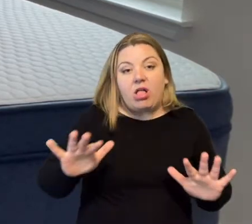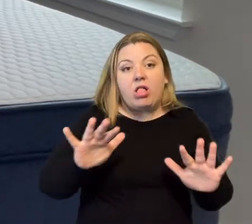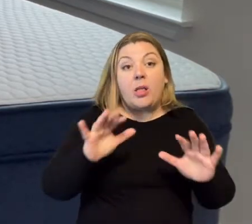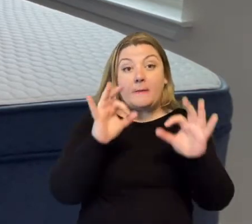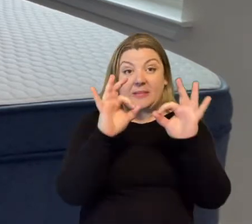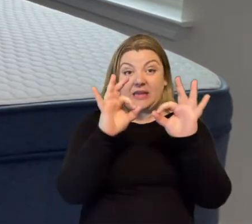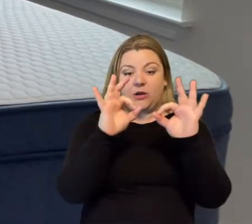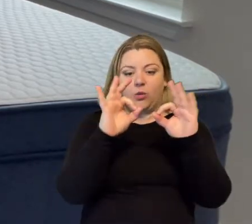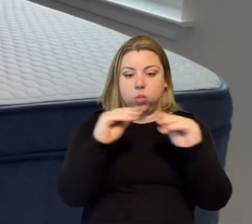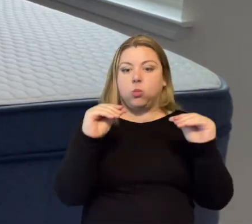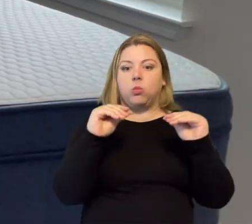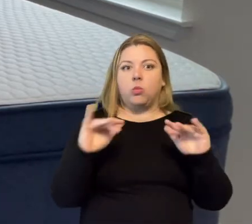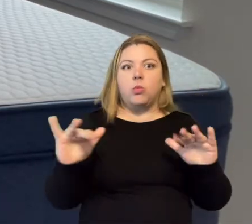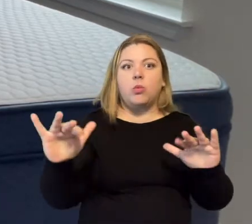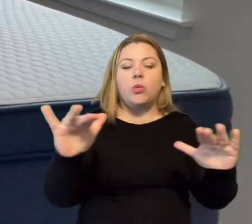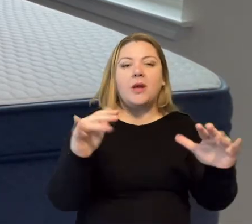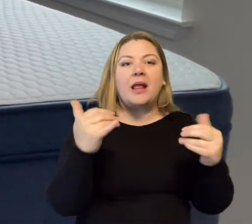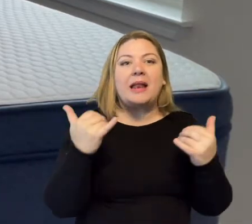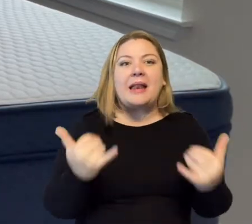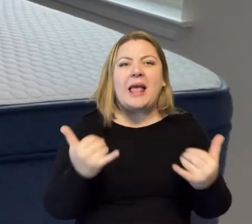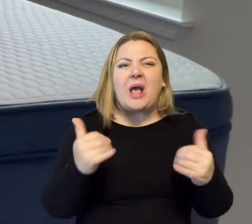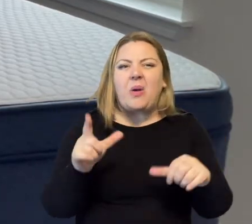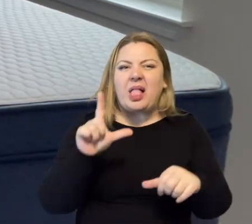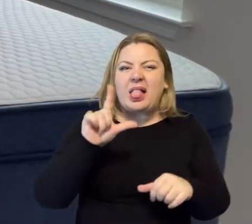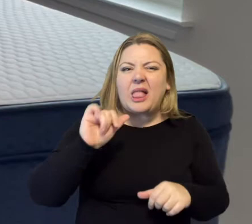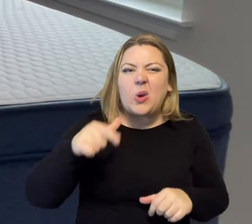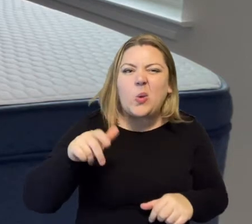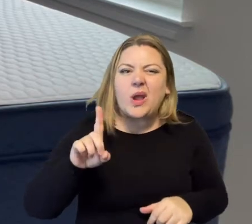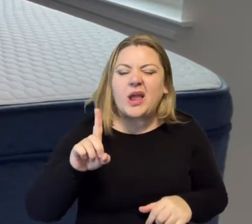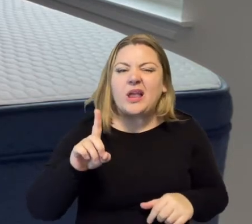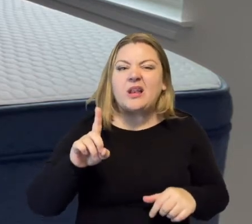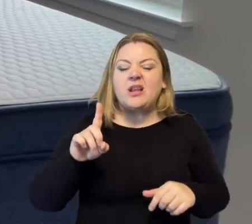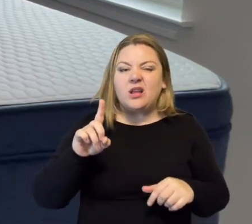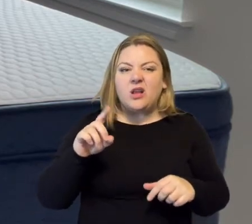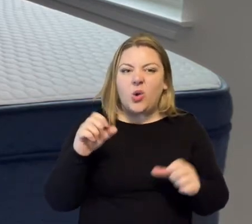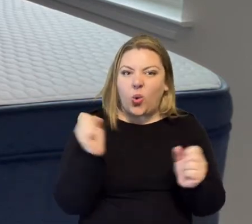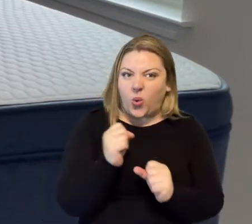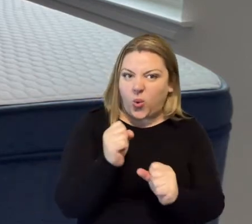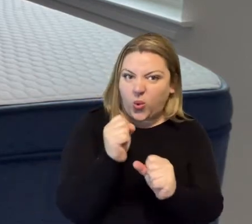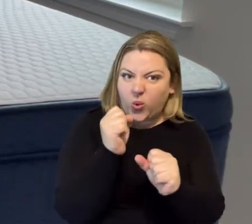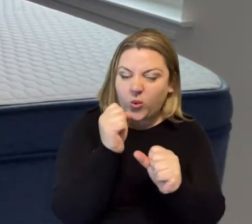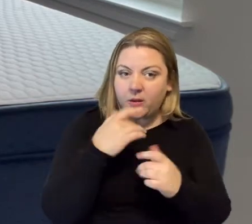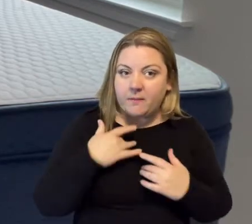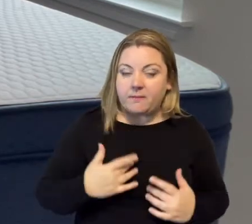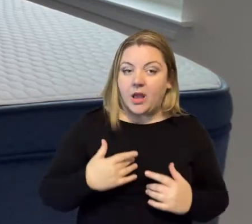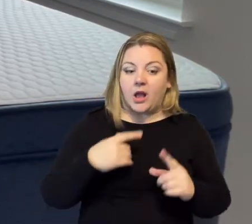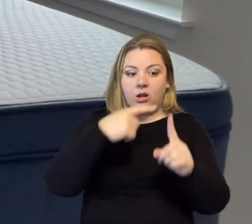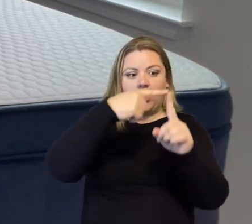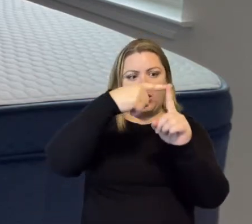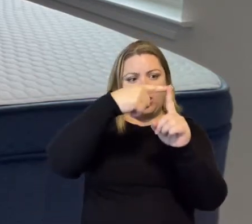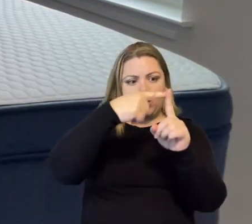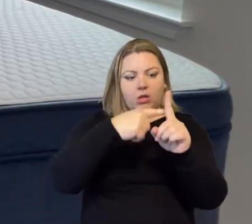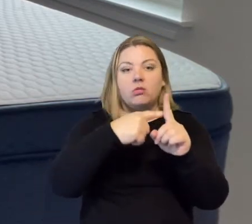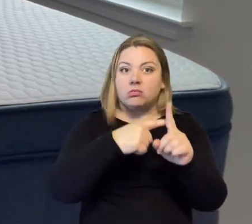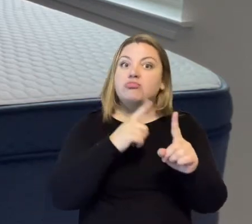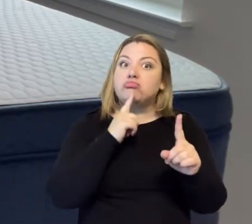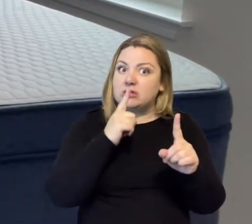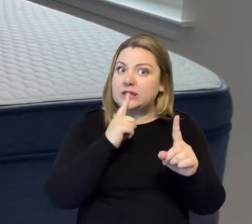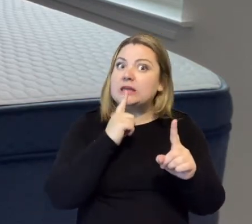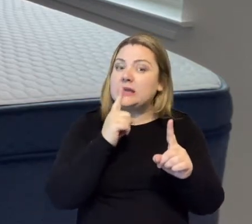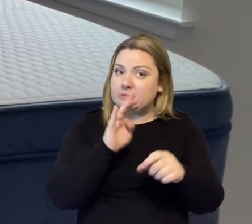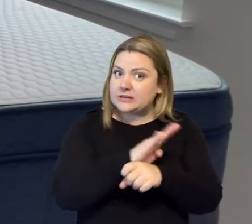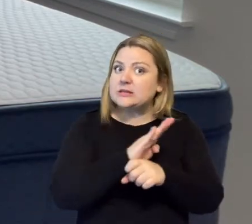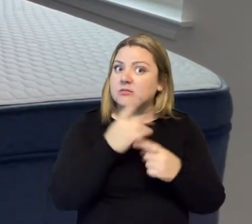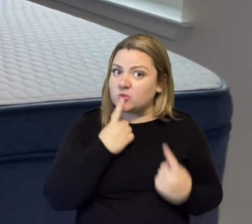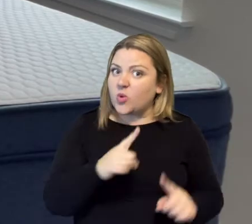liquefy and create a cooling effect on your body. And it actually does work. This mattress has been really